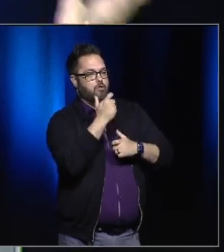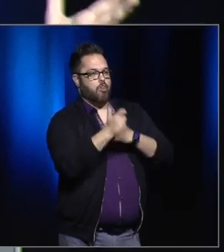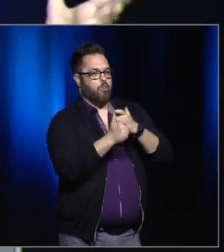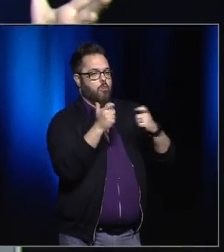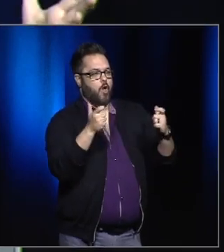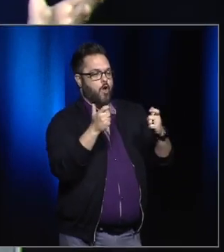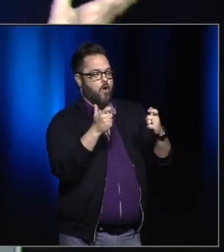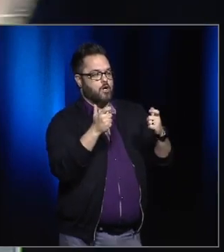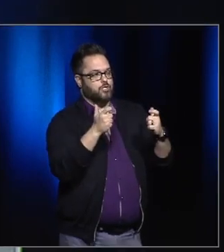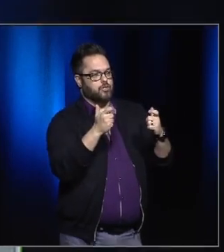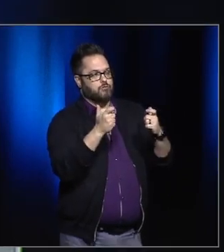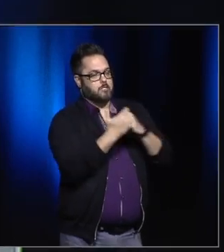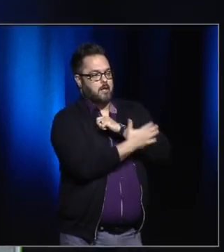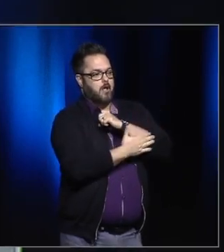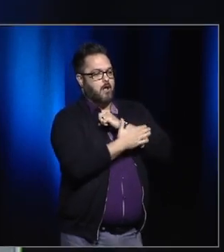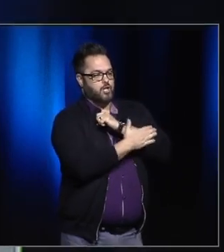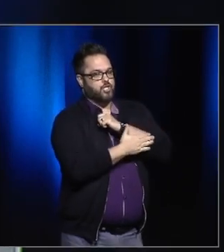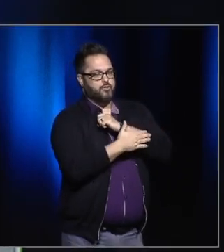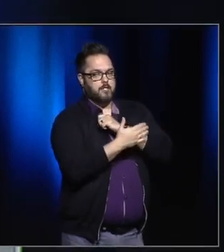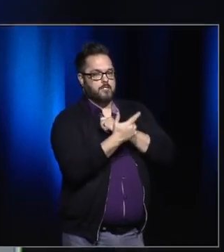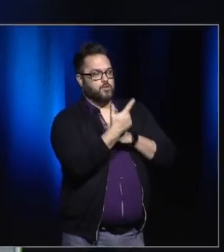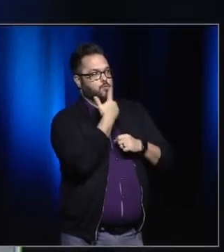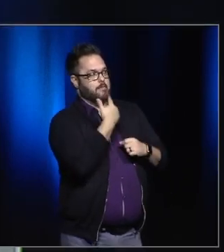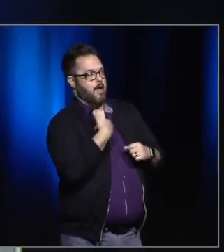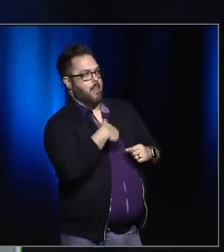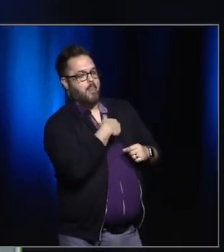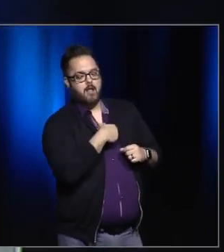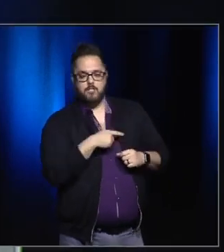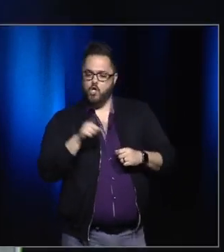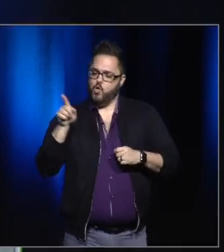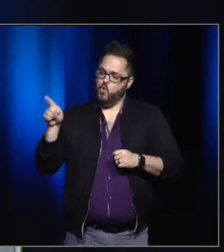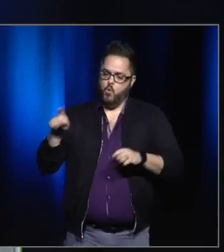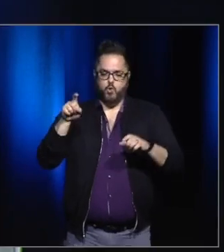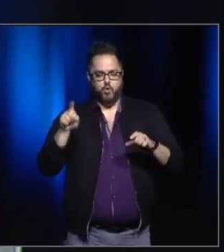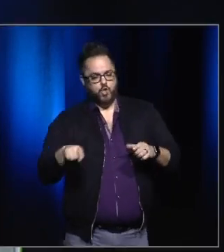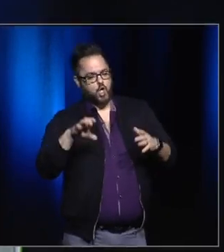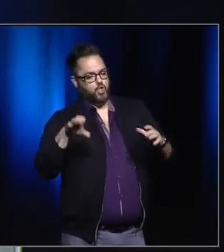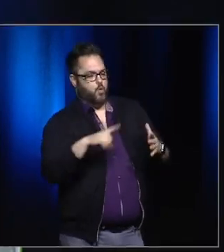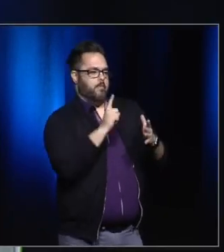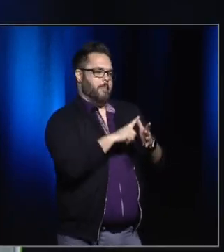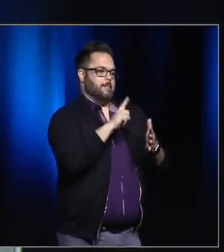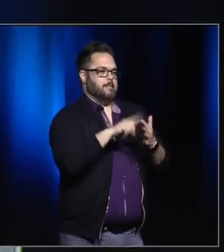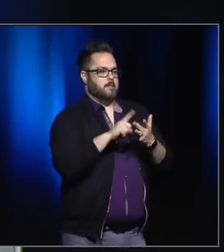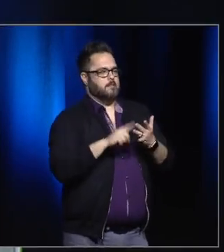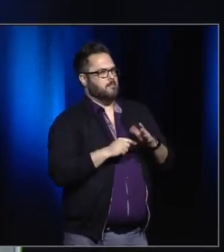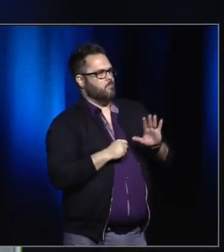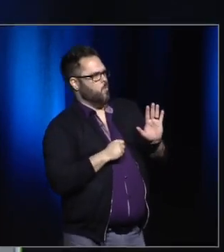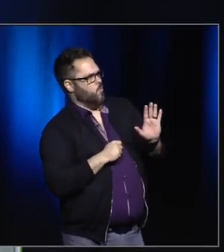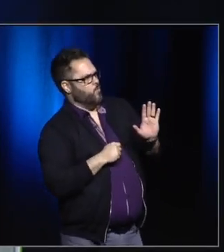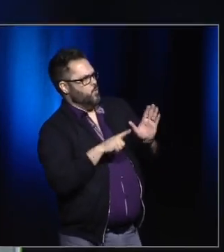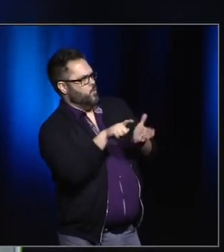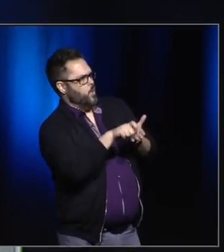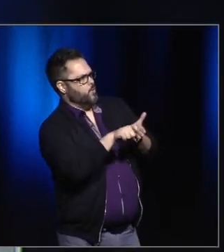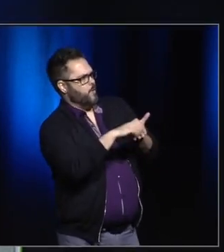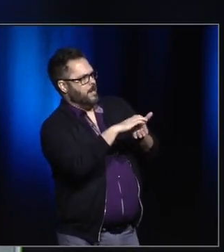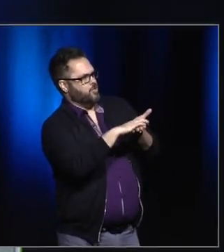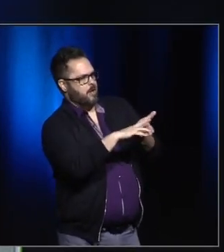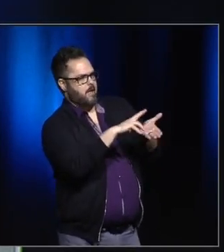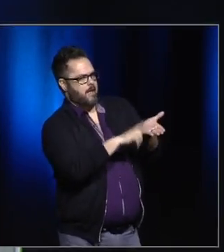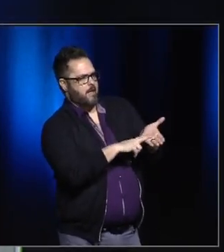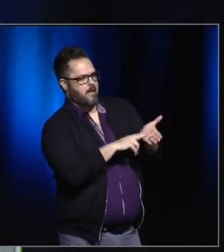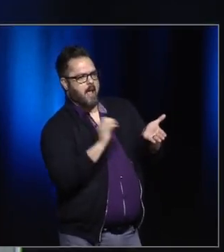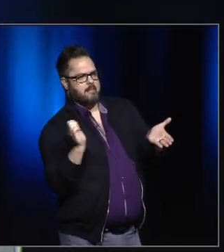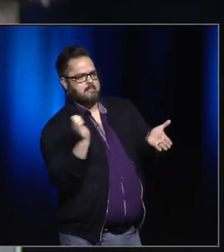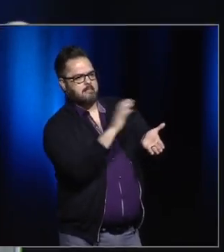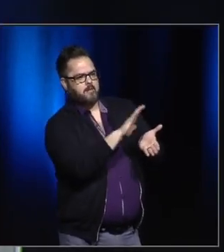well-funded nations telling us that what we should do. It's like, well, you can write us a check, I can send you our bank